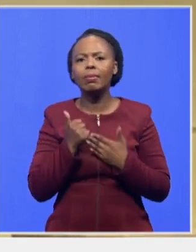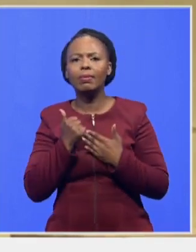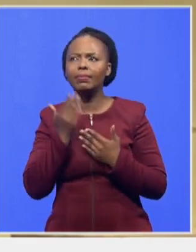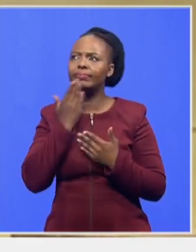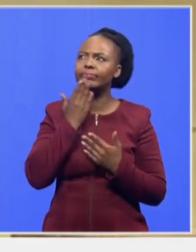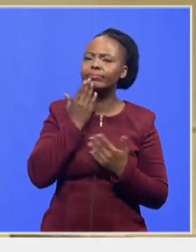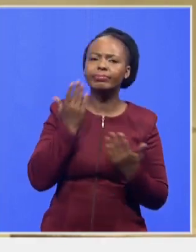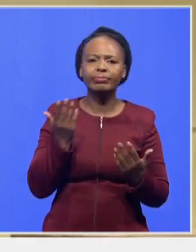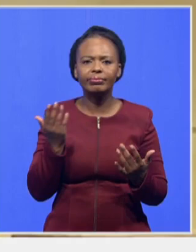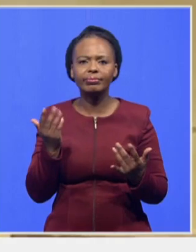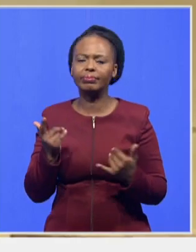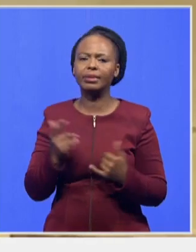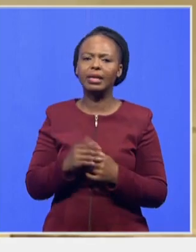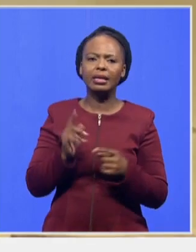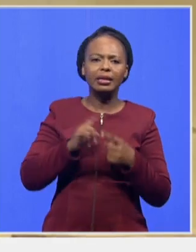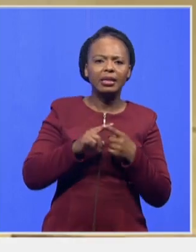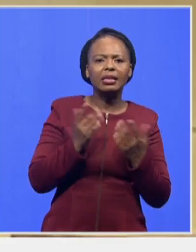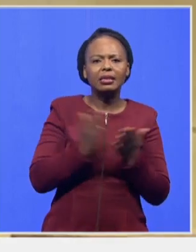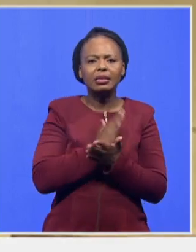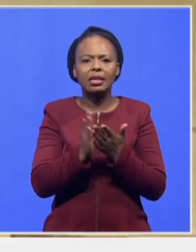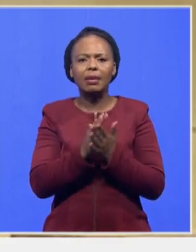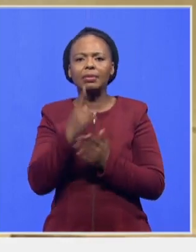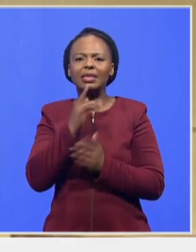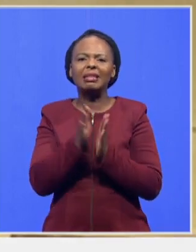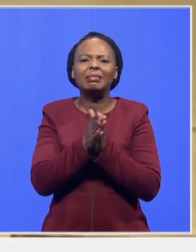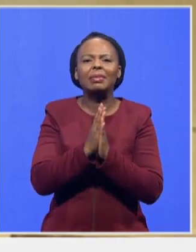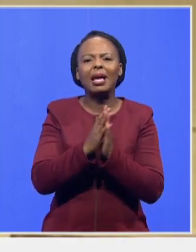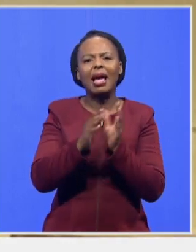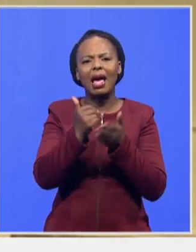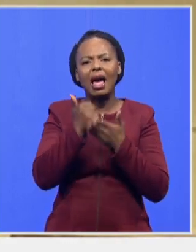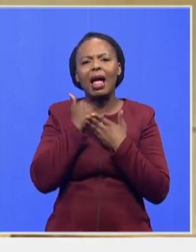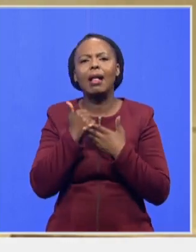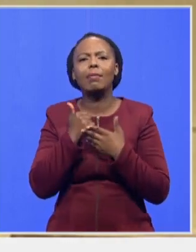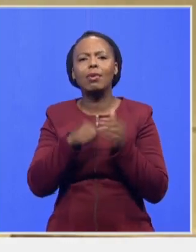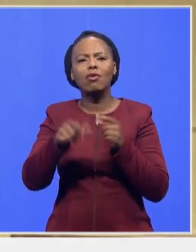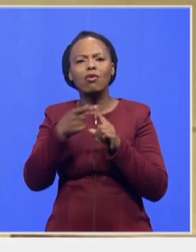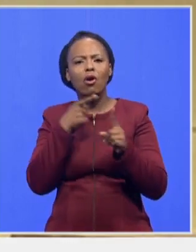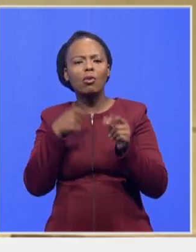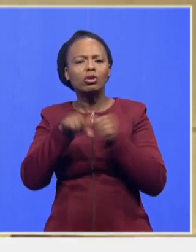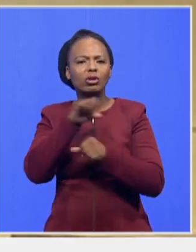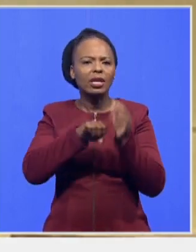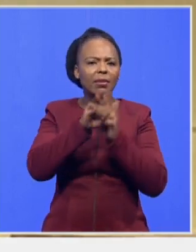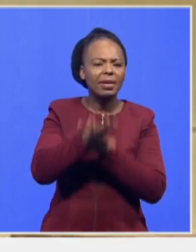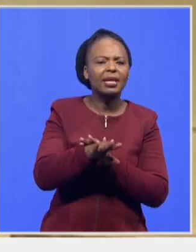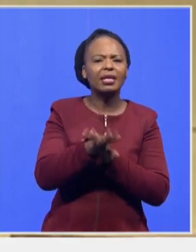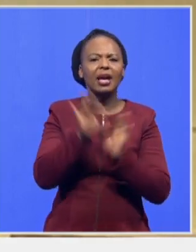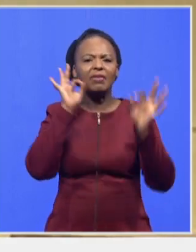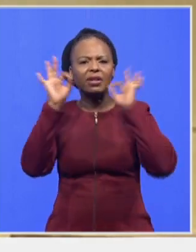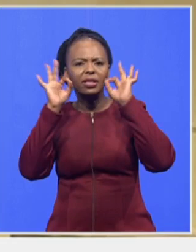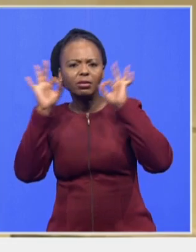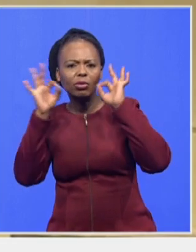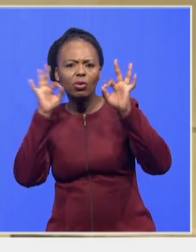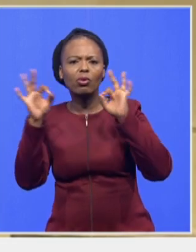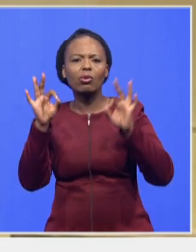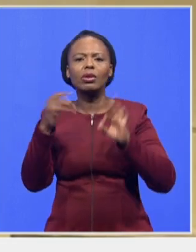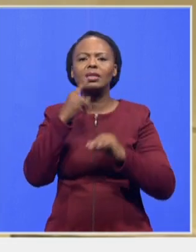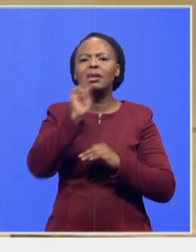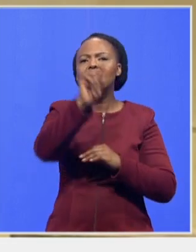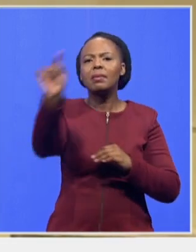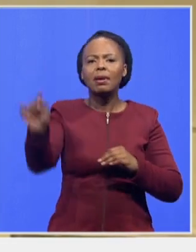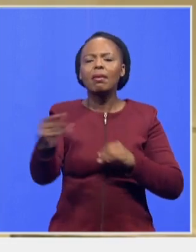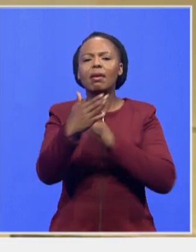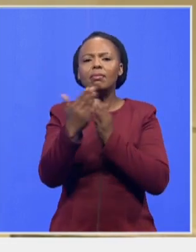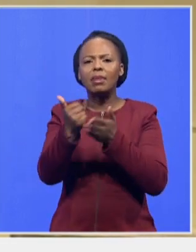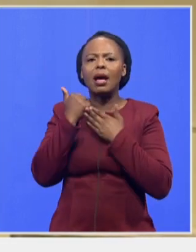publishing their needs on social media and Facebook, and some committees, smaller committees in neighborhoods, formed from young men and